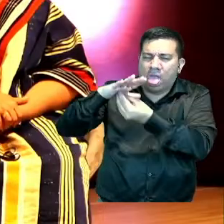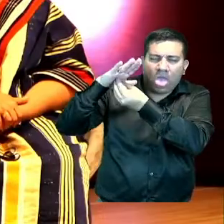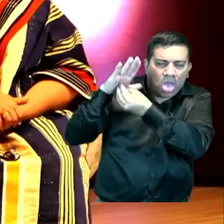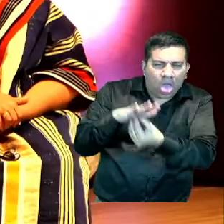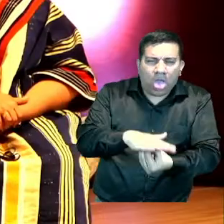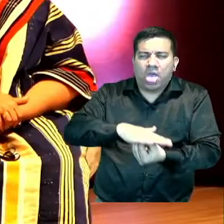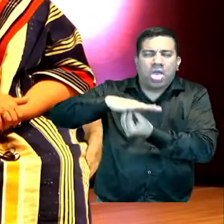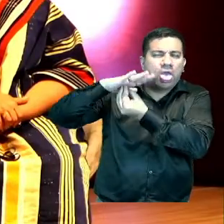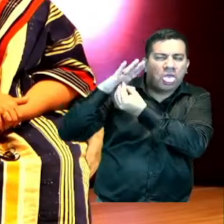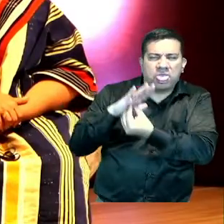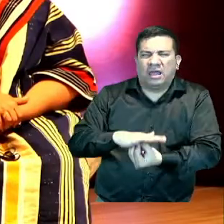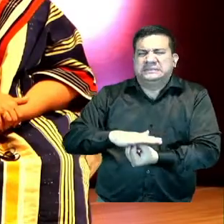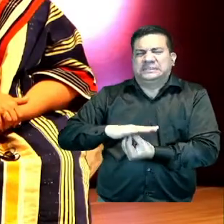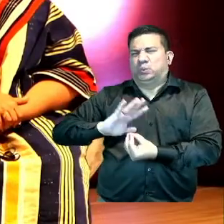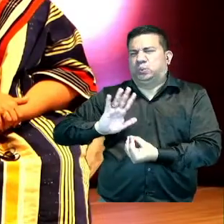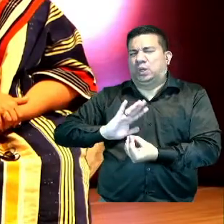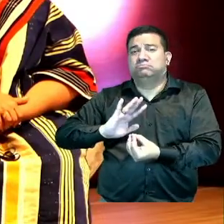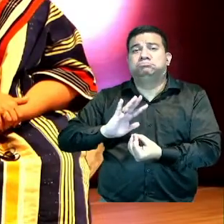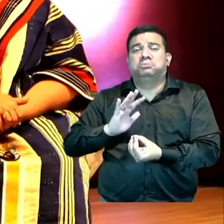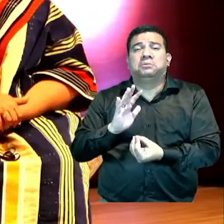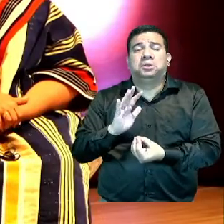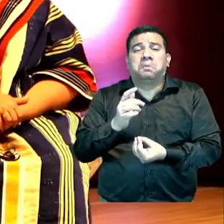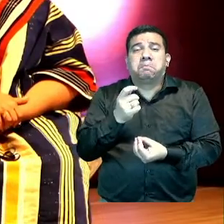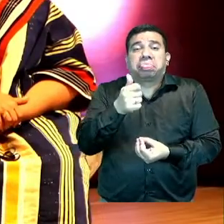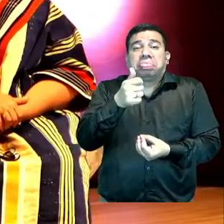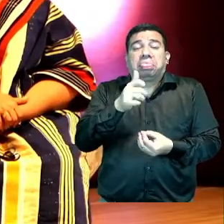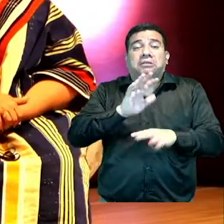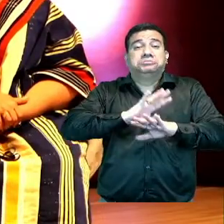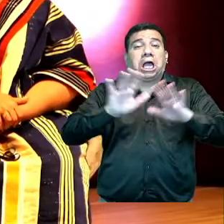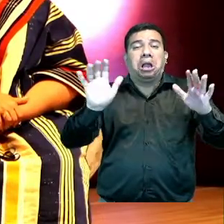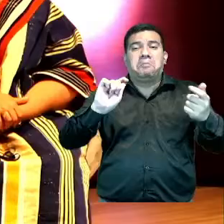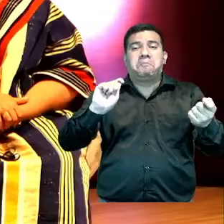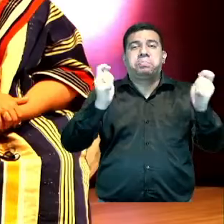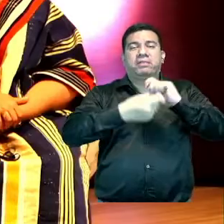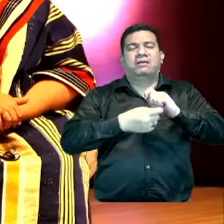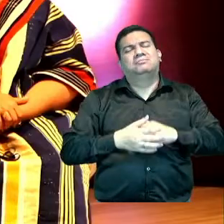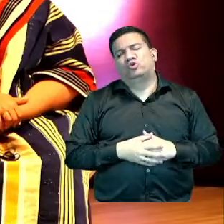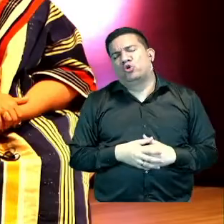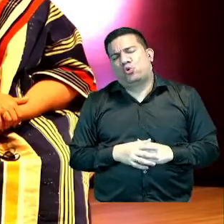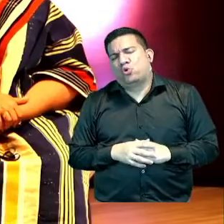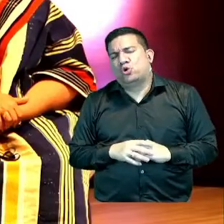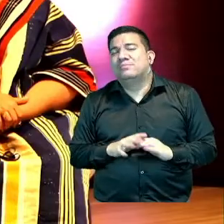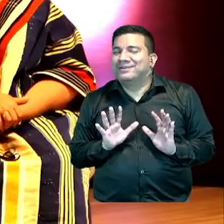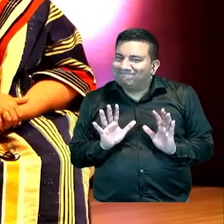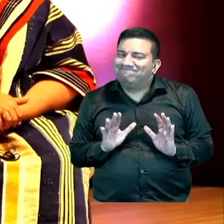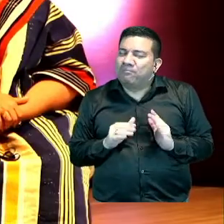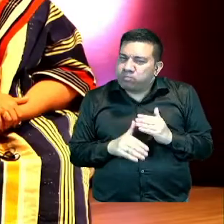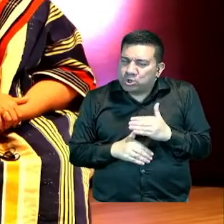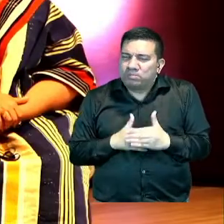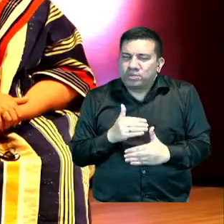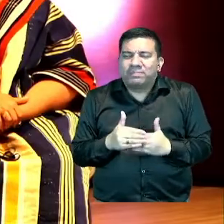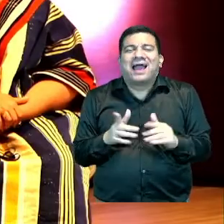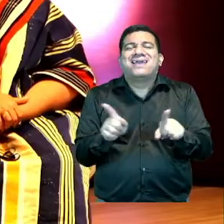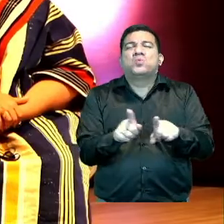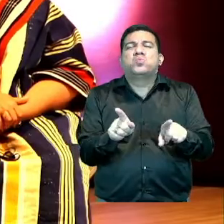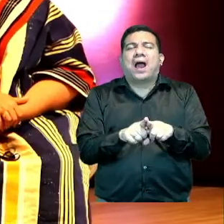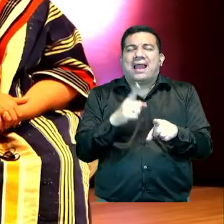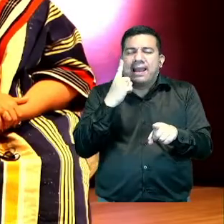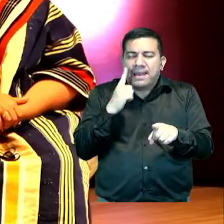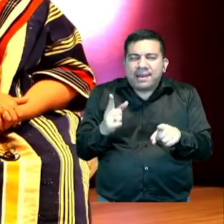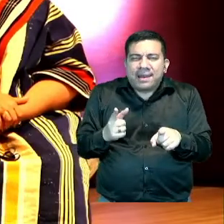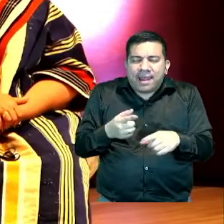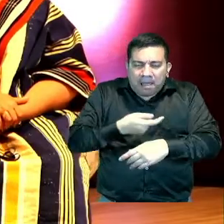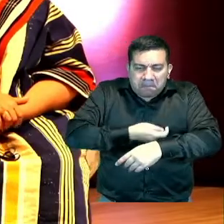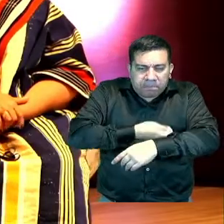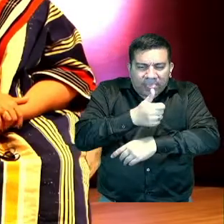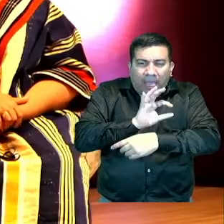barbaric behavior and oppression towards our people. You can't change that overnight, but we can ensure that